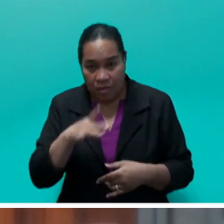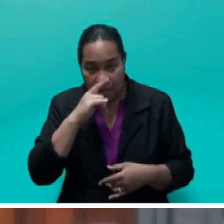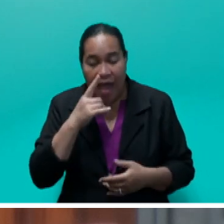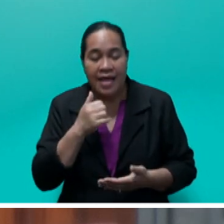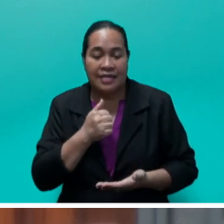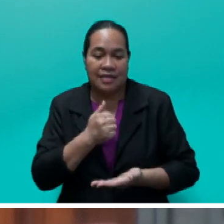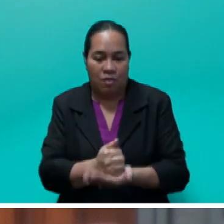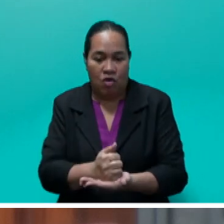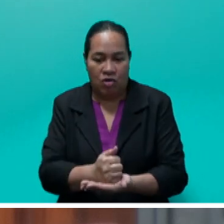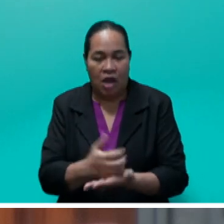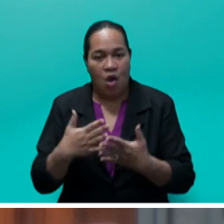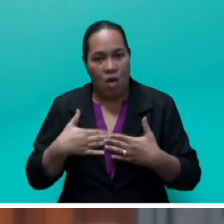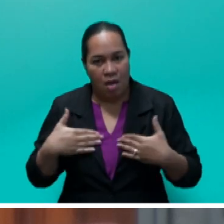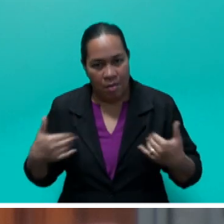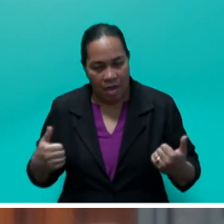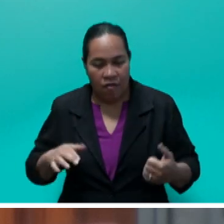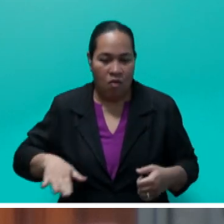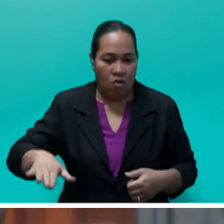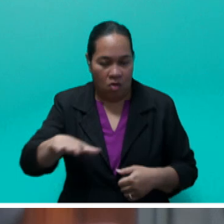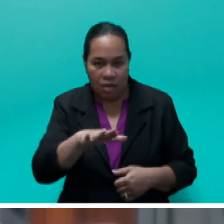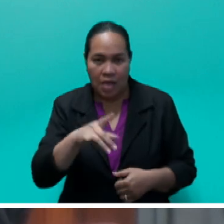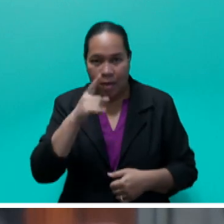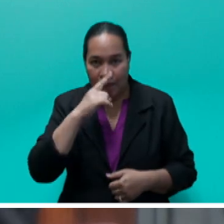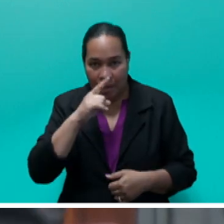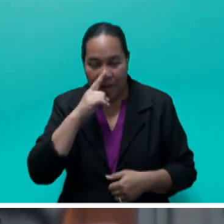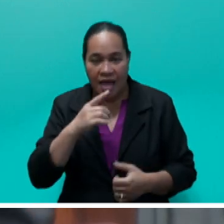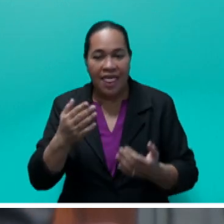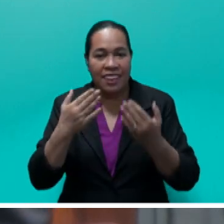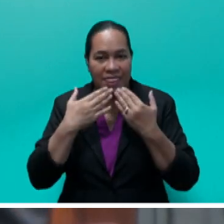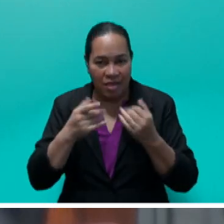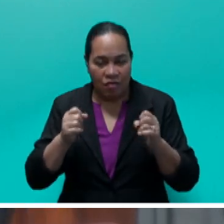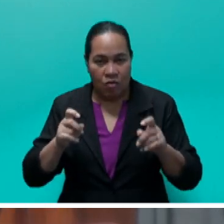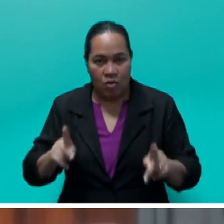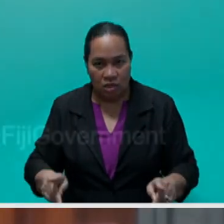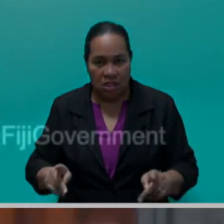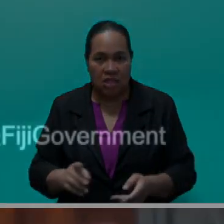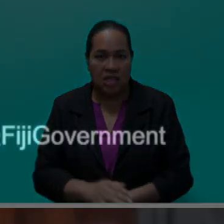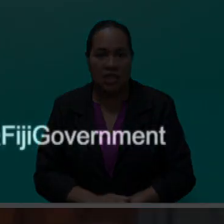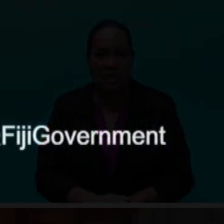a well-being of our people. Thank you for this opportunity.